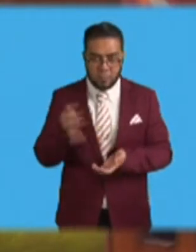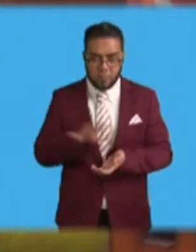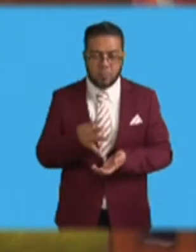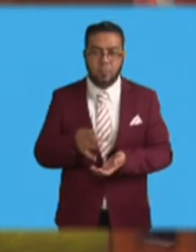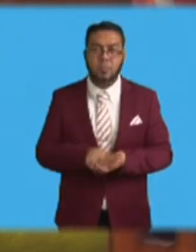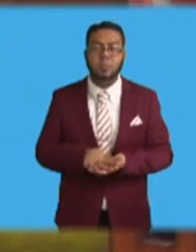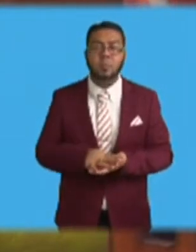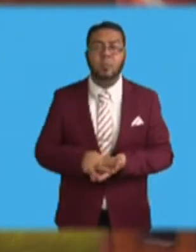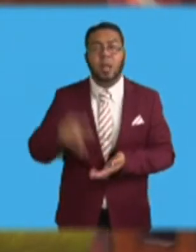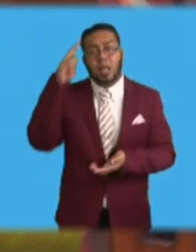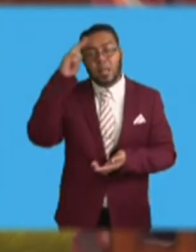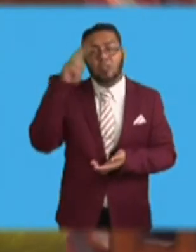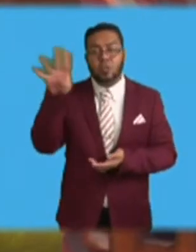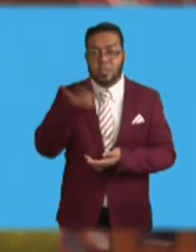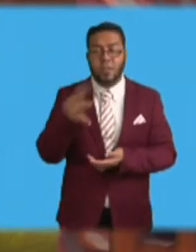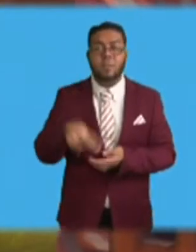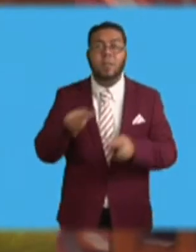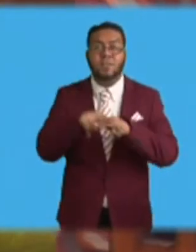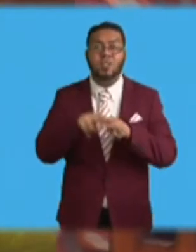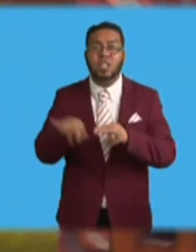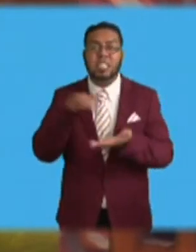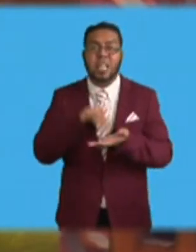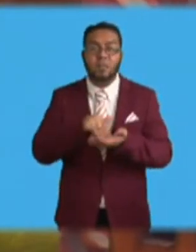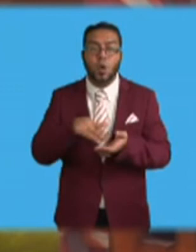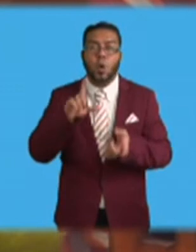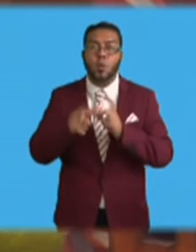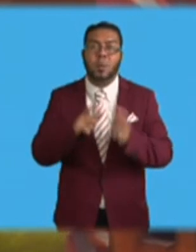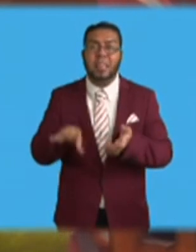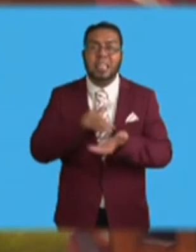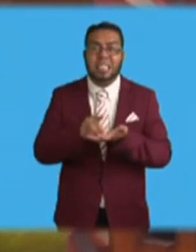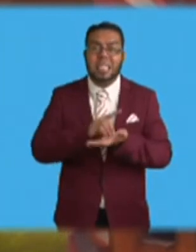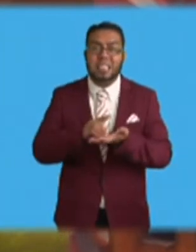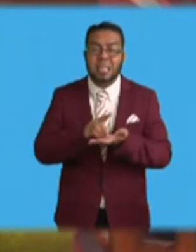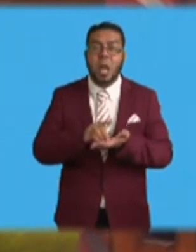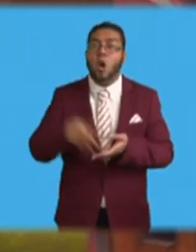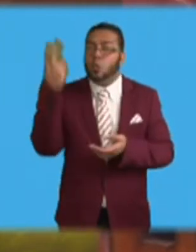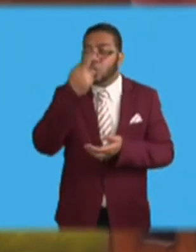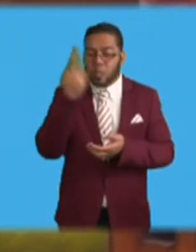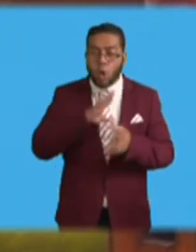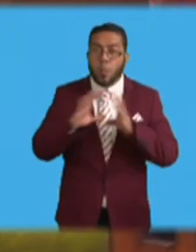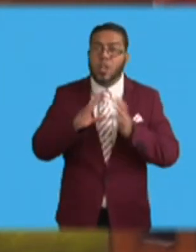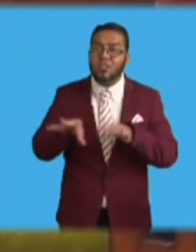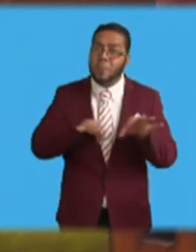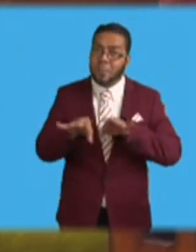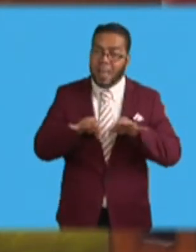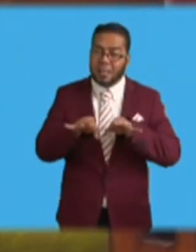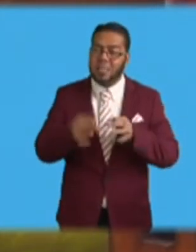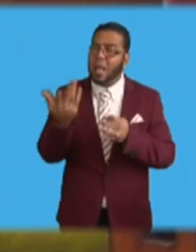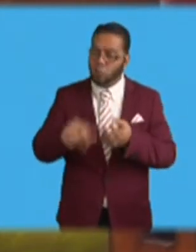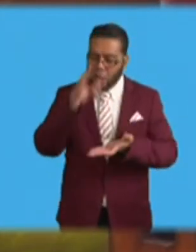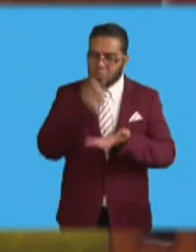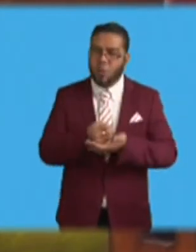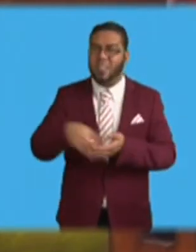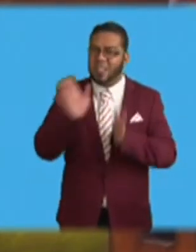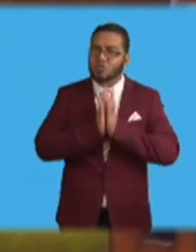national surveillance coordinated by the Fiji Center for Communicable Diseases Control, risk communication plans and implementation to ensure the